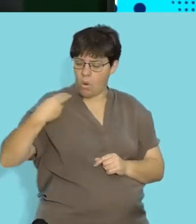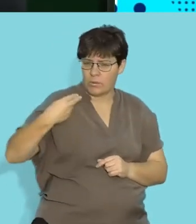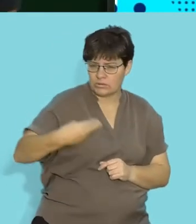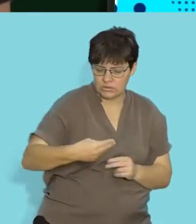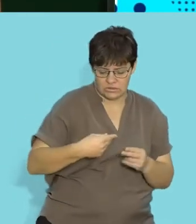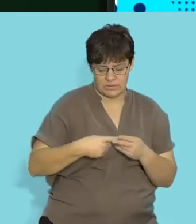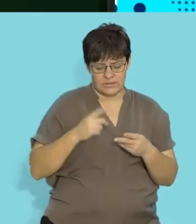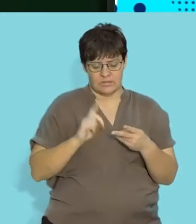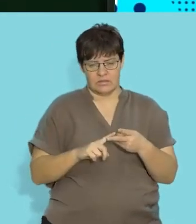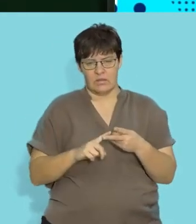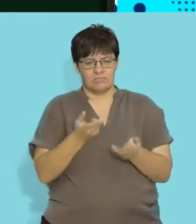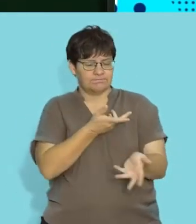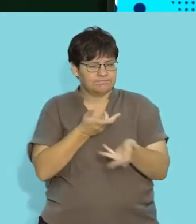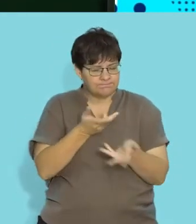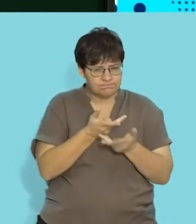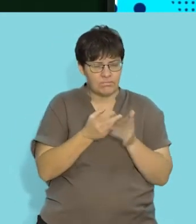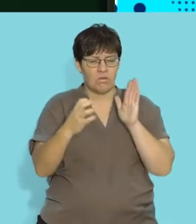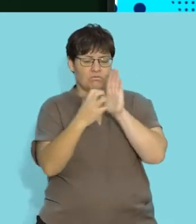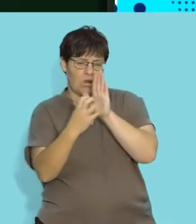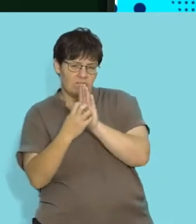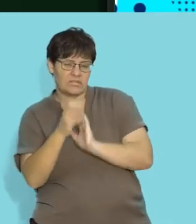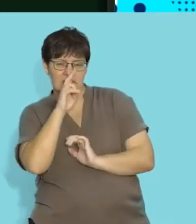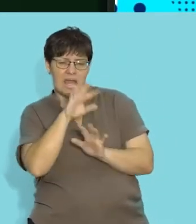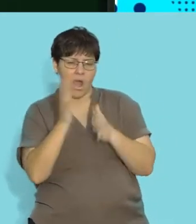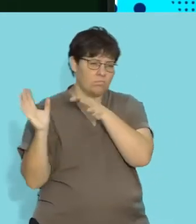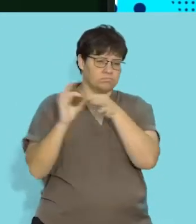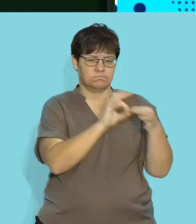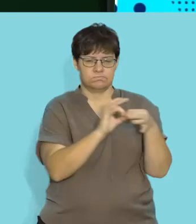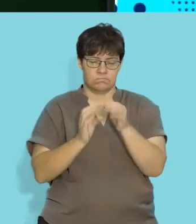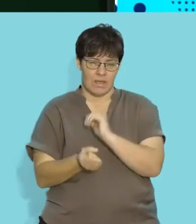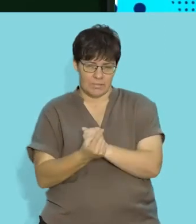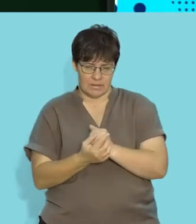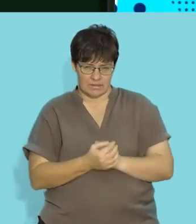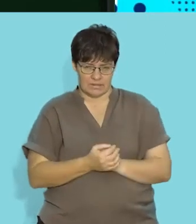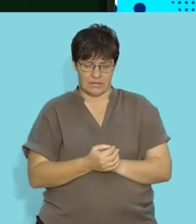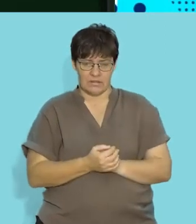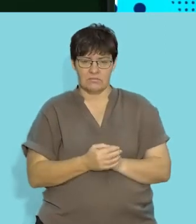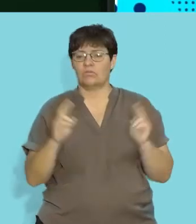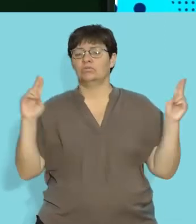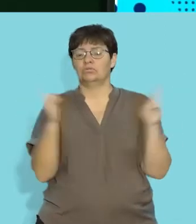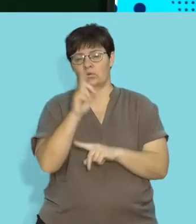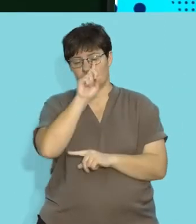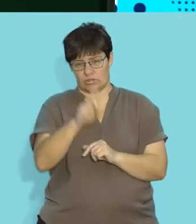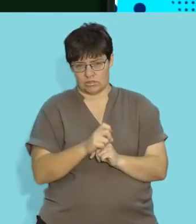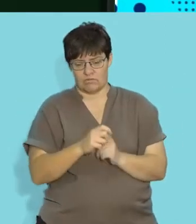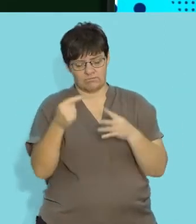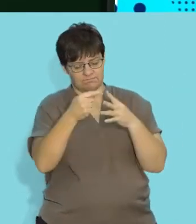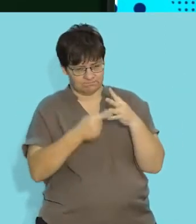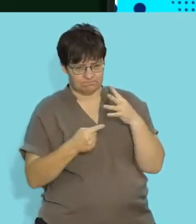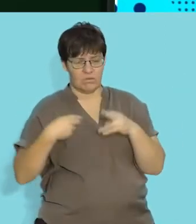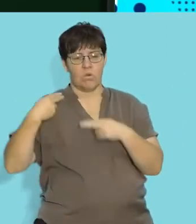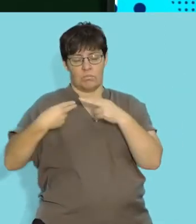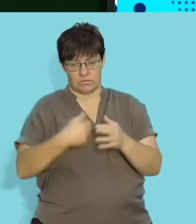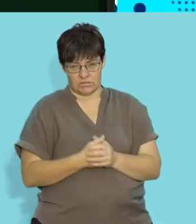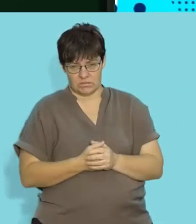the hormones. We've tried to interact with graphs and see how the interrelatedness occurs. This was a short question on some of